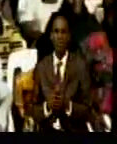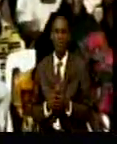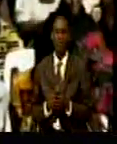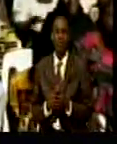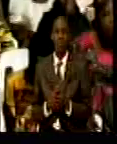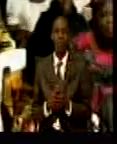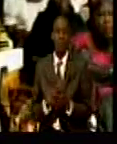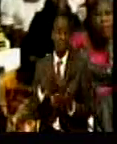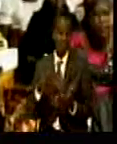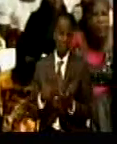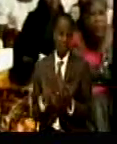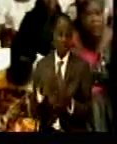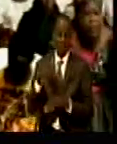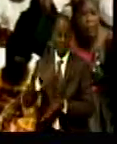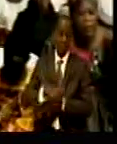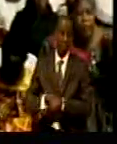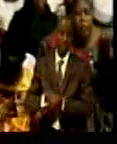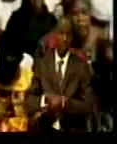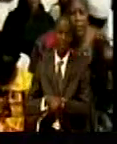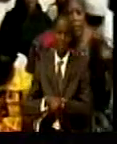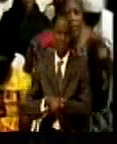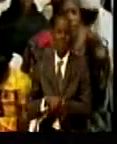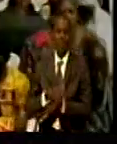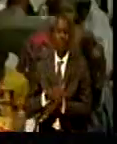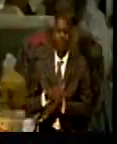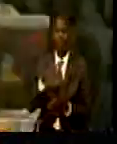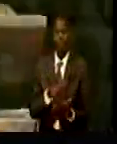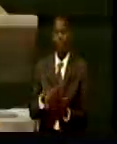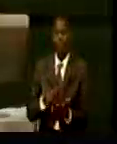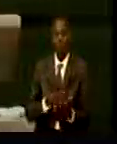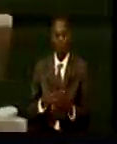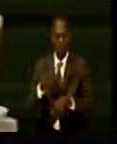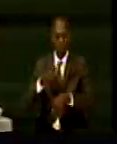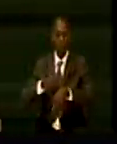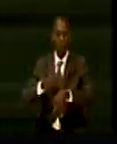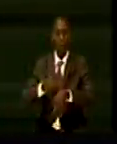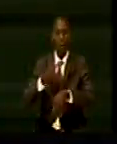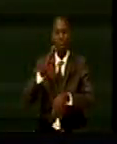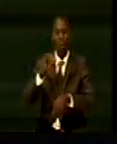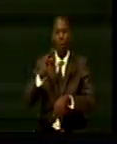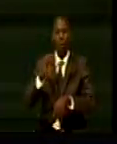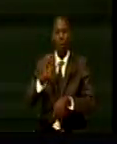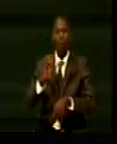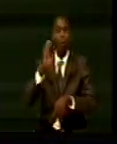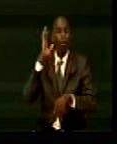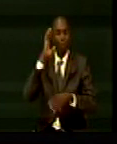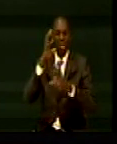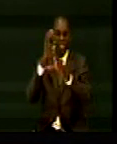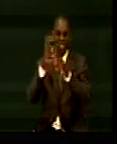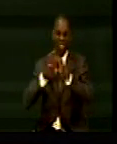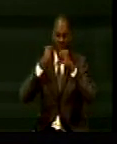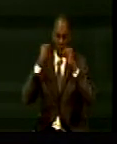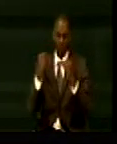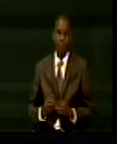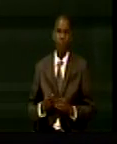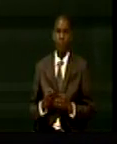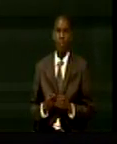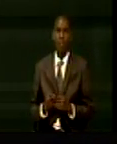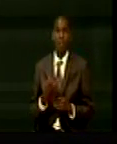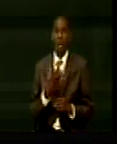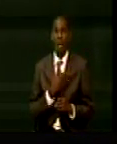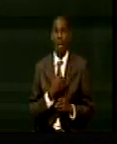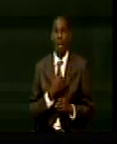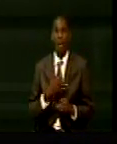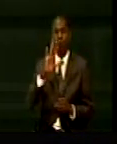tonight, your weak bones will receive strength. And your big tummy, that something